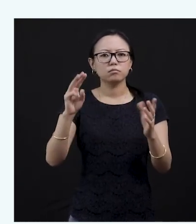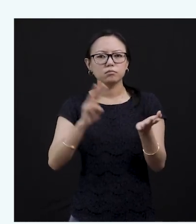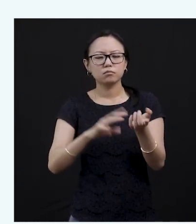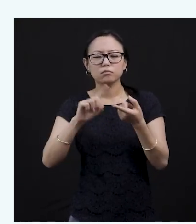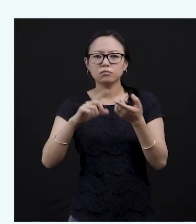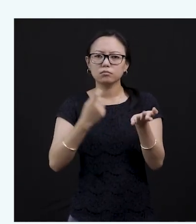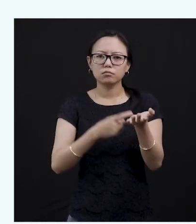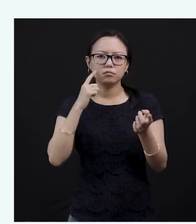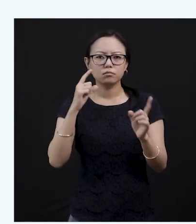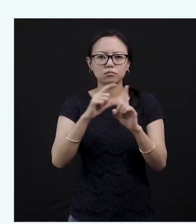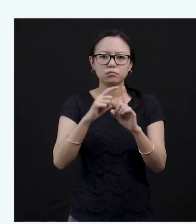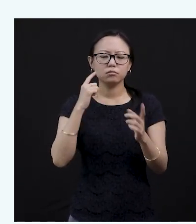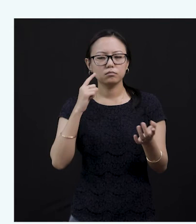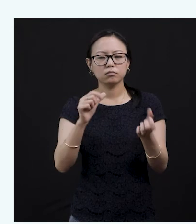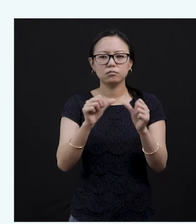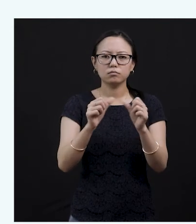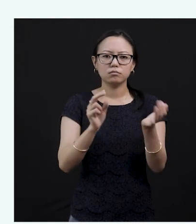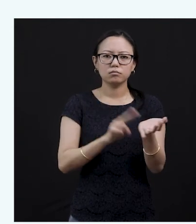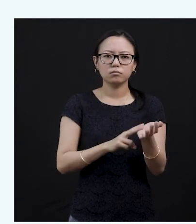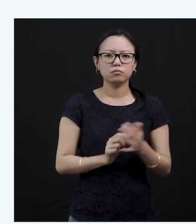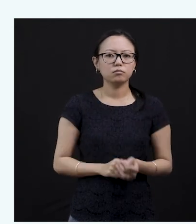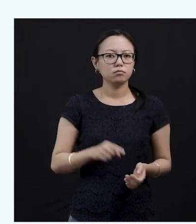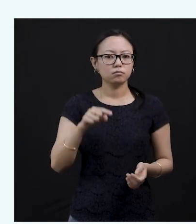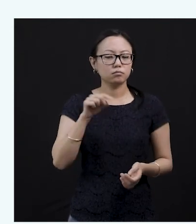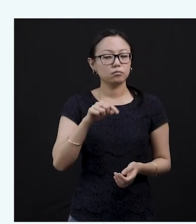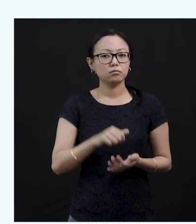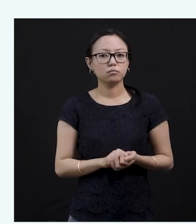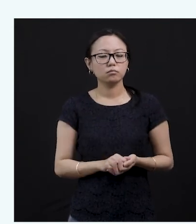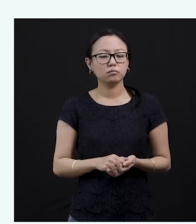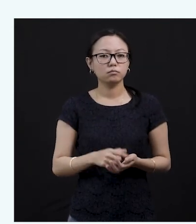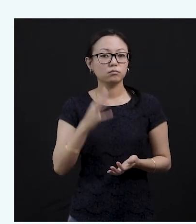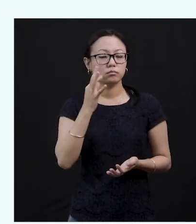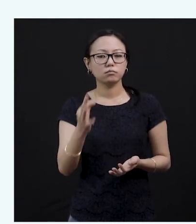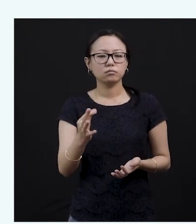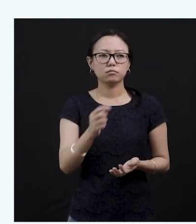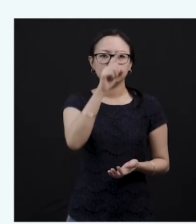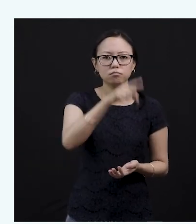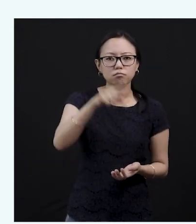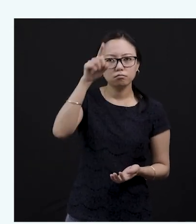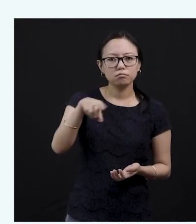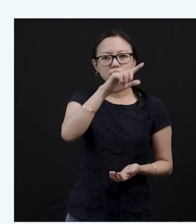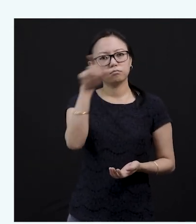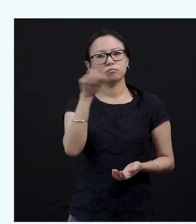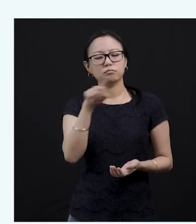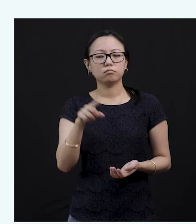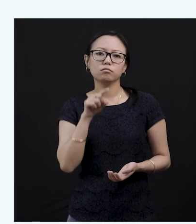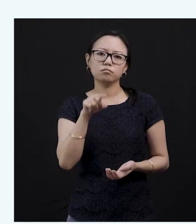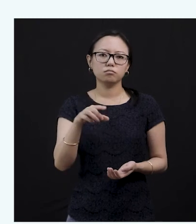important lines that you need to remember in order to understand a latitude, and